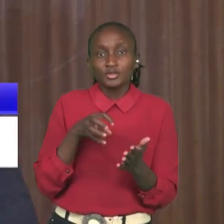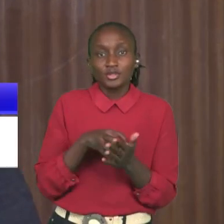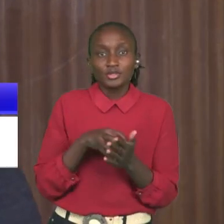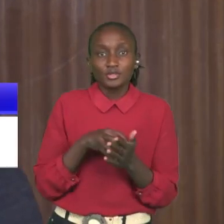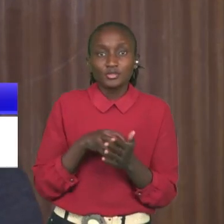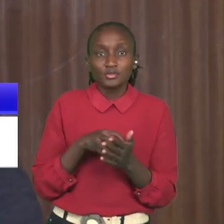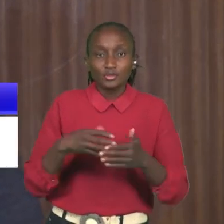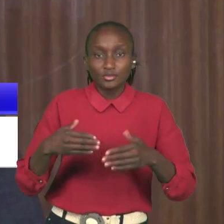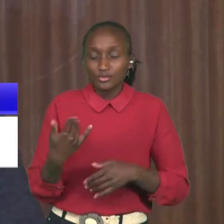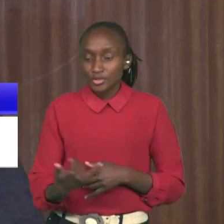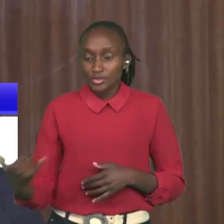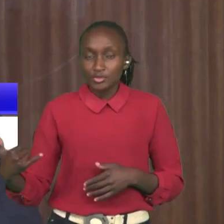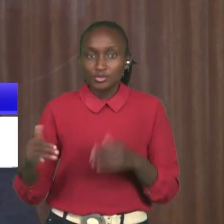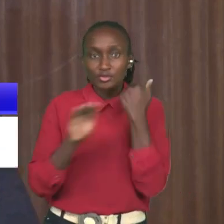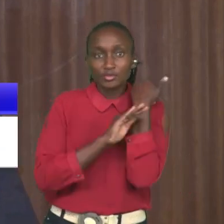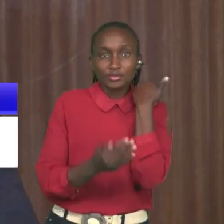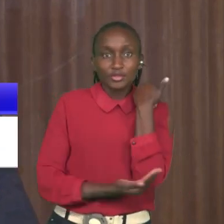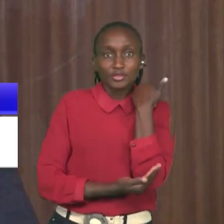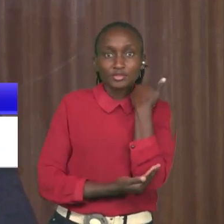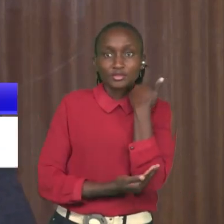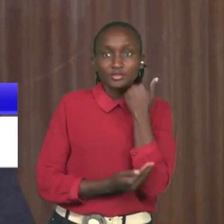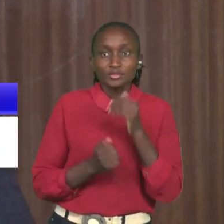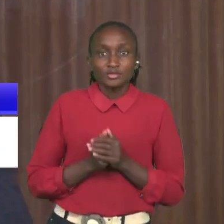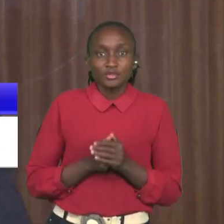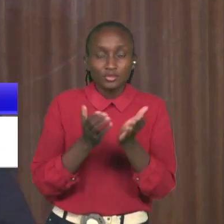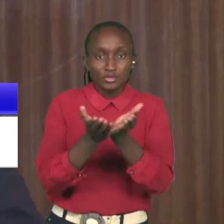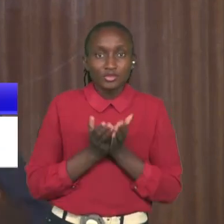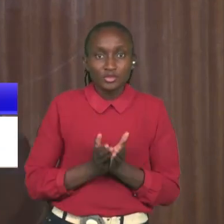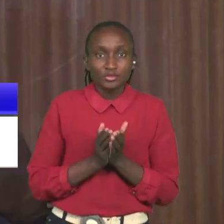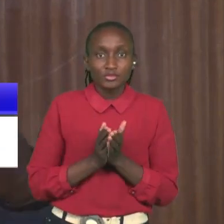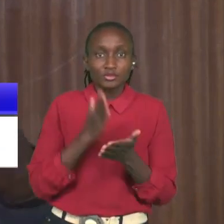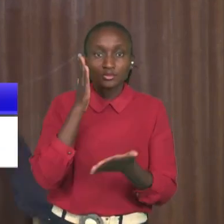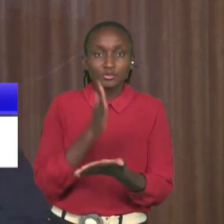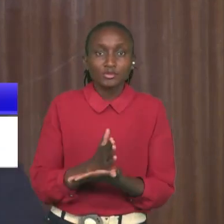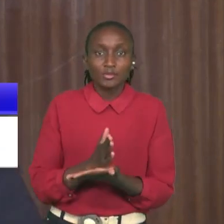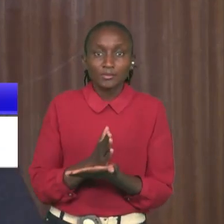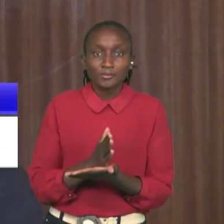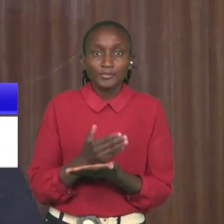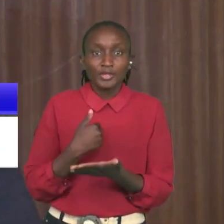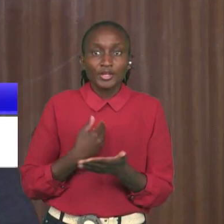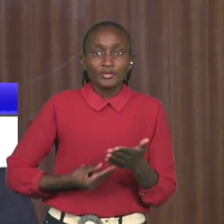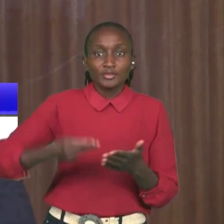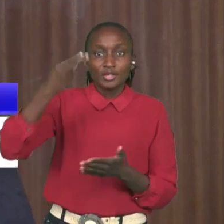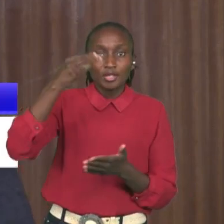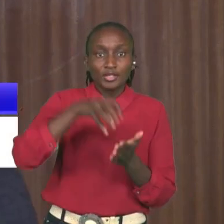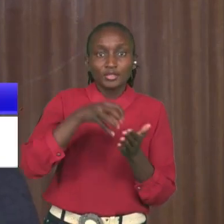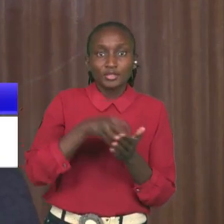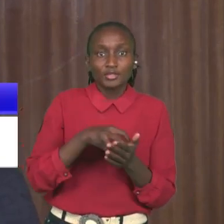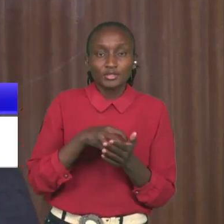teenage pregnancies, and this we need to check. We still have high incidences of